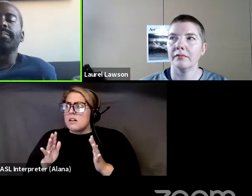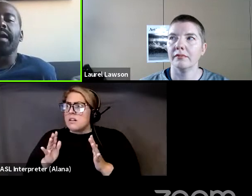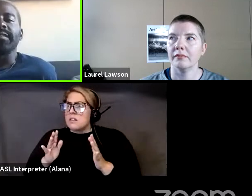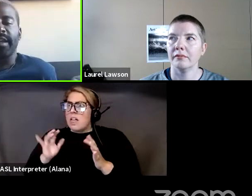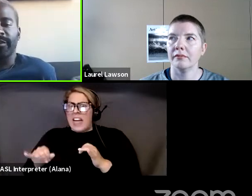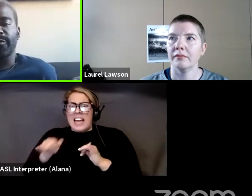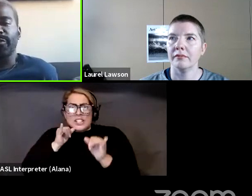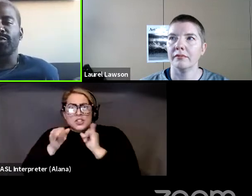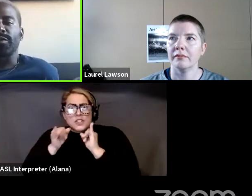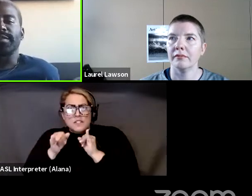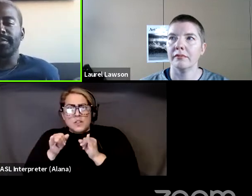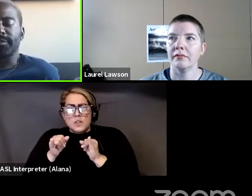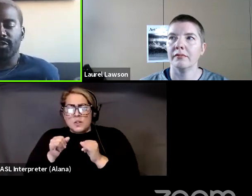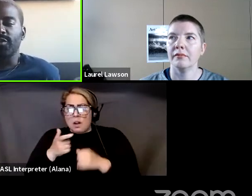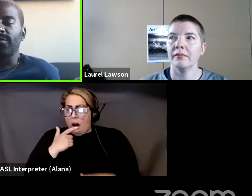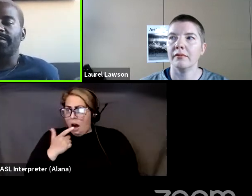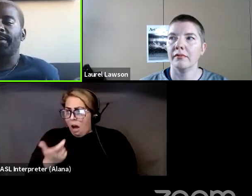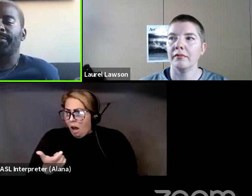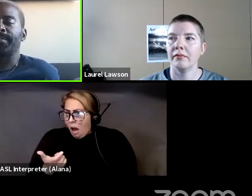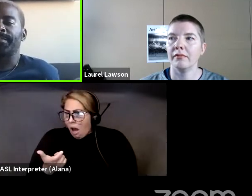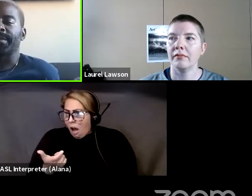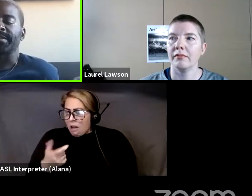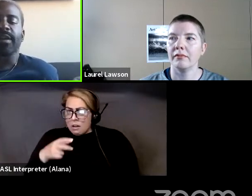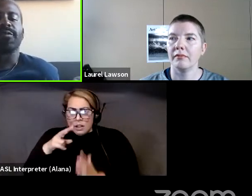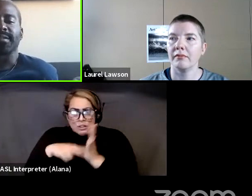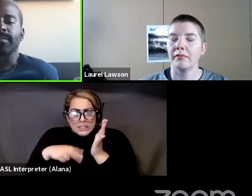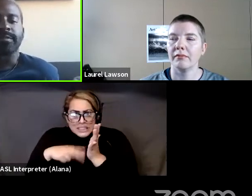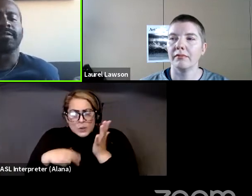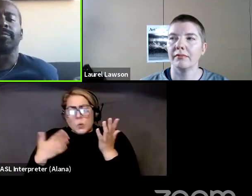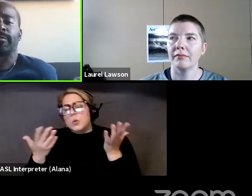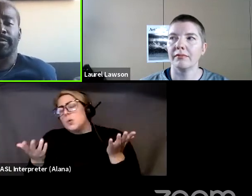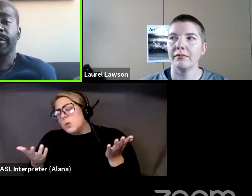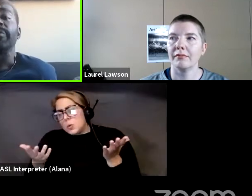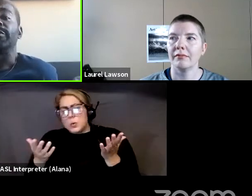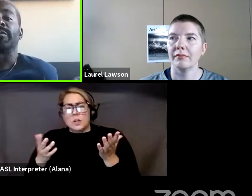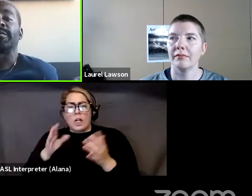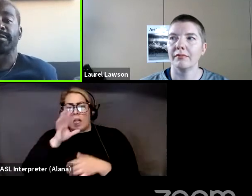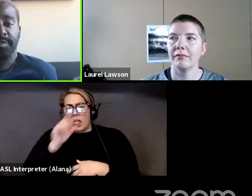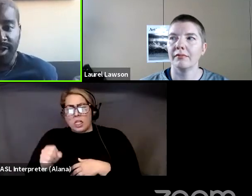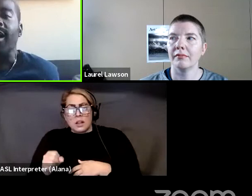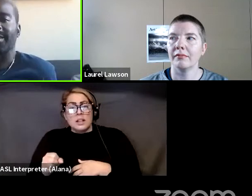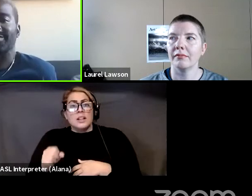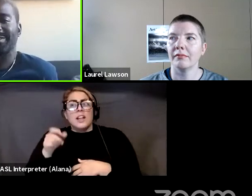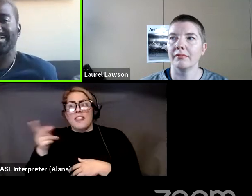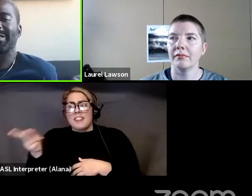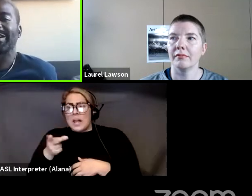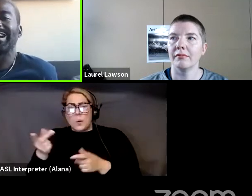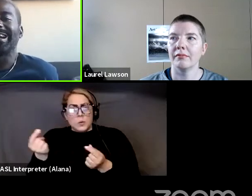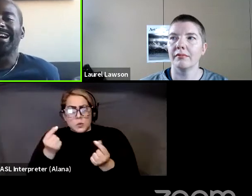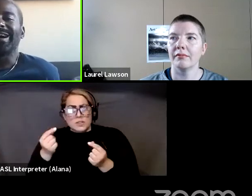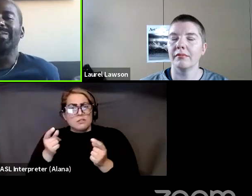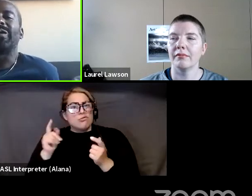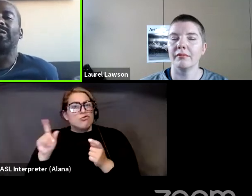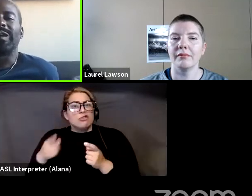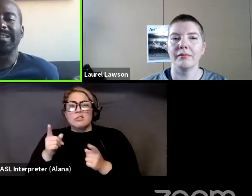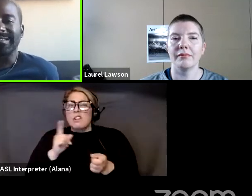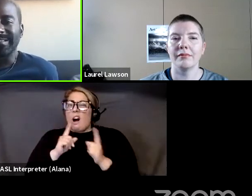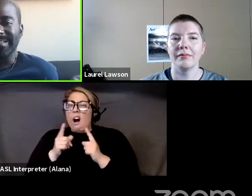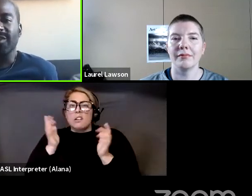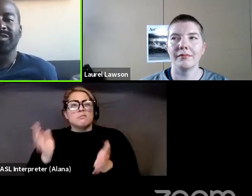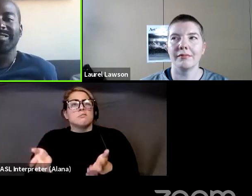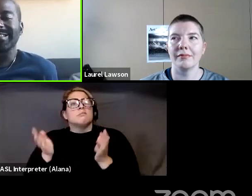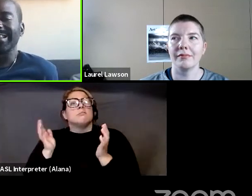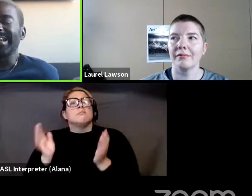such a compelling interview between the two of them, because they were doing similarly what we're doing, which is just talking to each other about